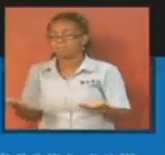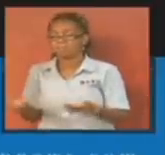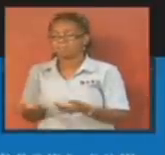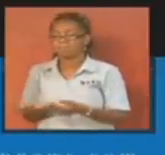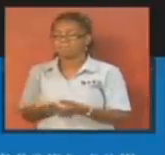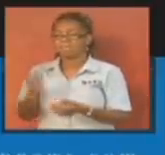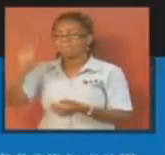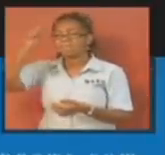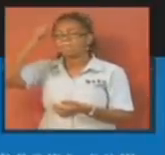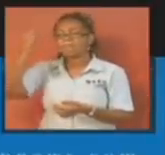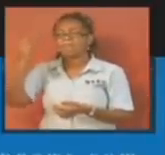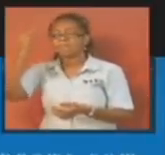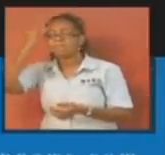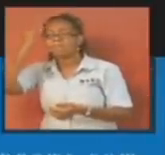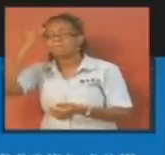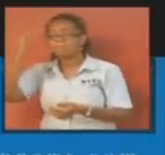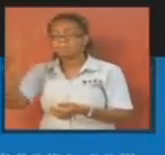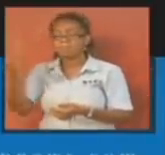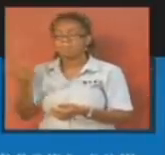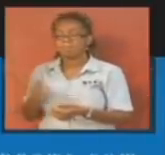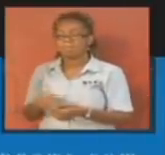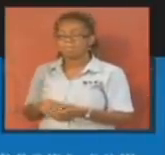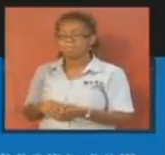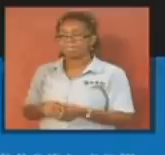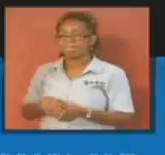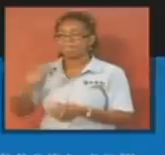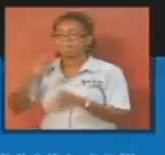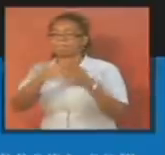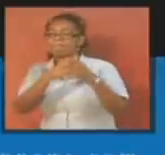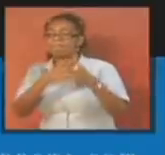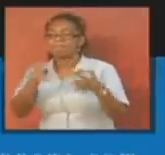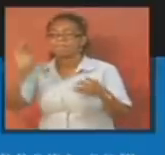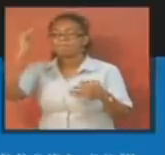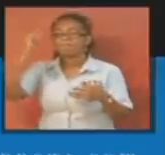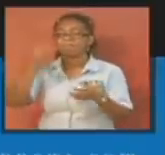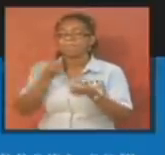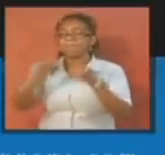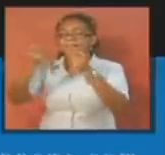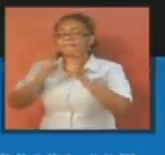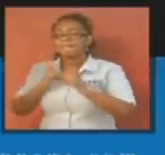stringent measures that could come in to bring those vaccines in?